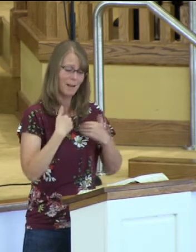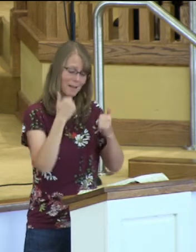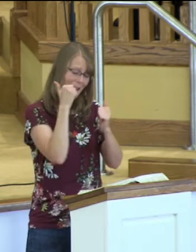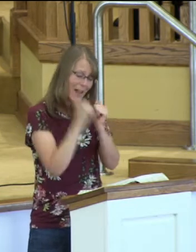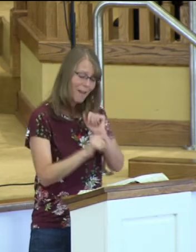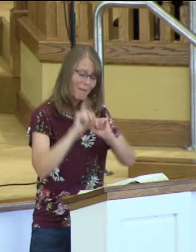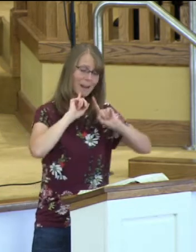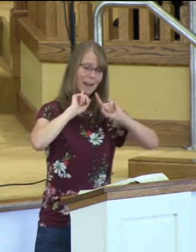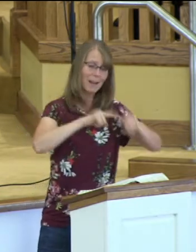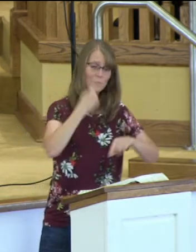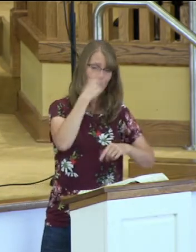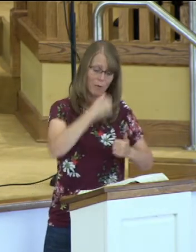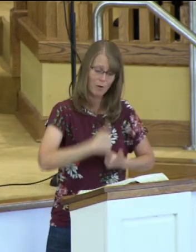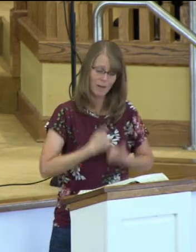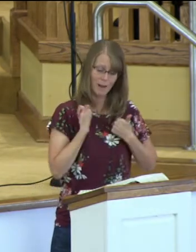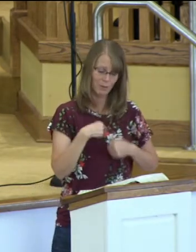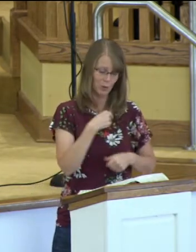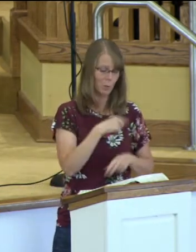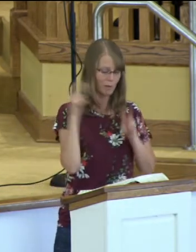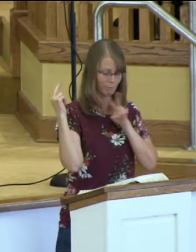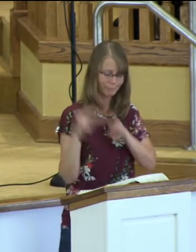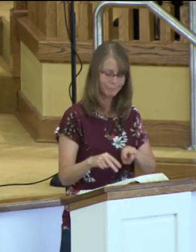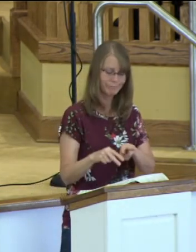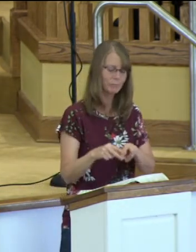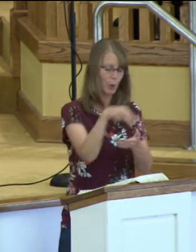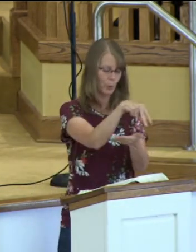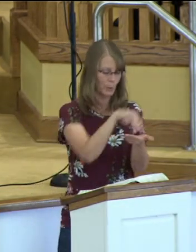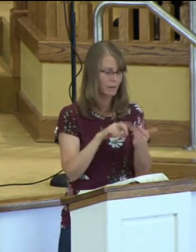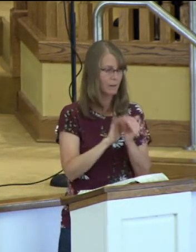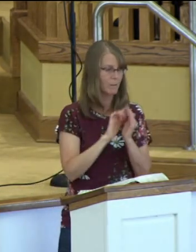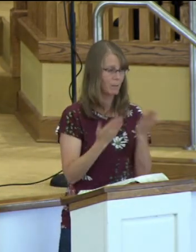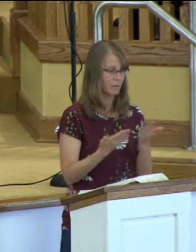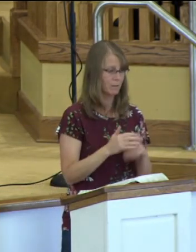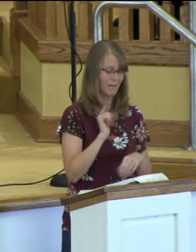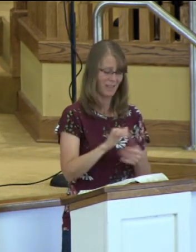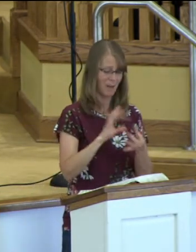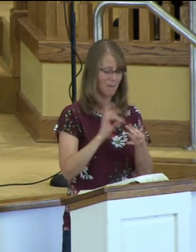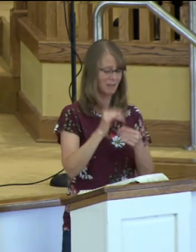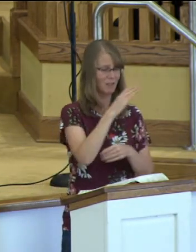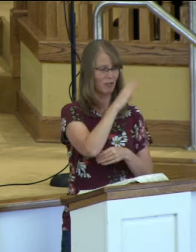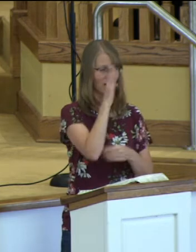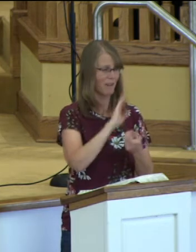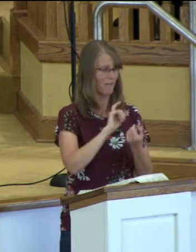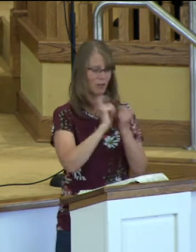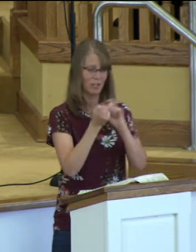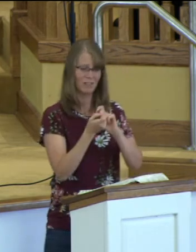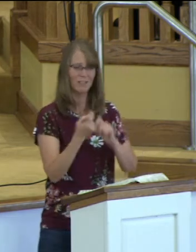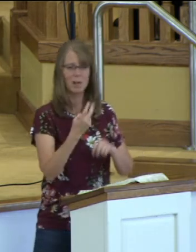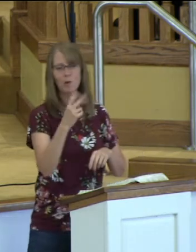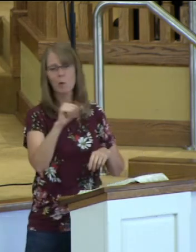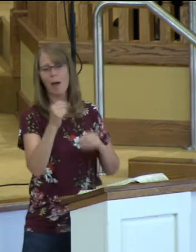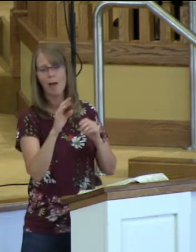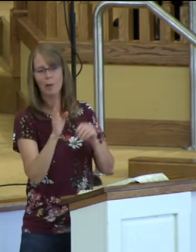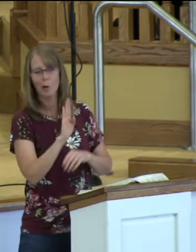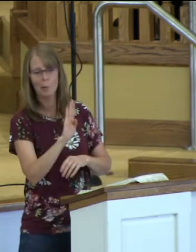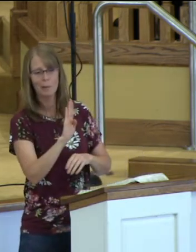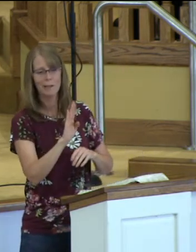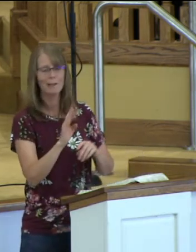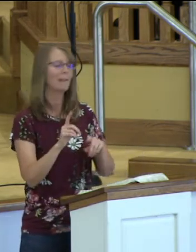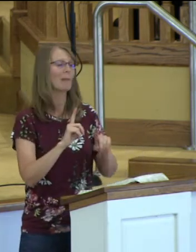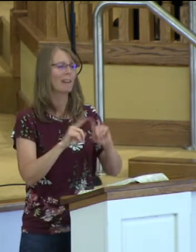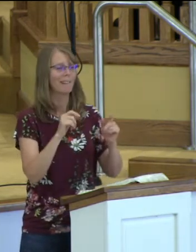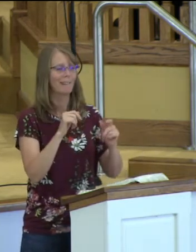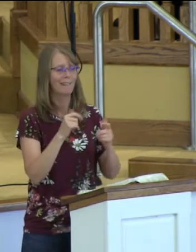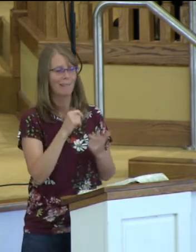life. So we go to the Bible. And that message never changes. We had two other B's, and they're little side notes. They're like lowercase